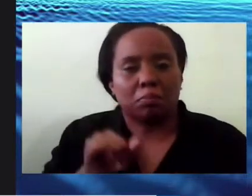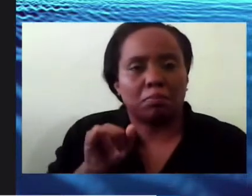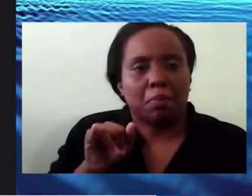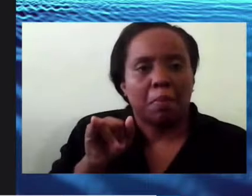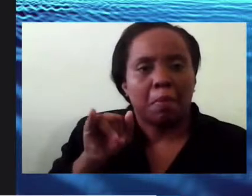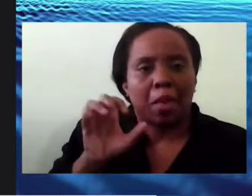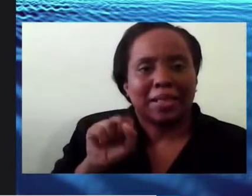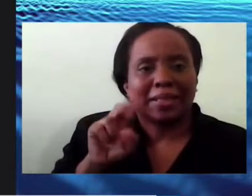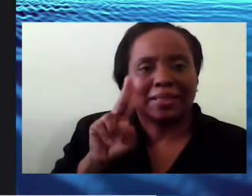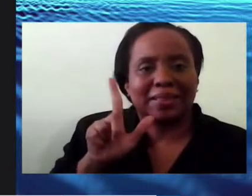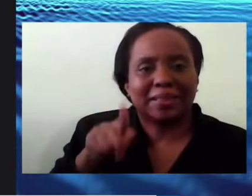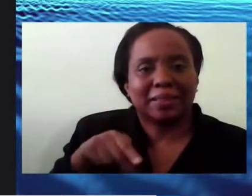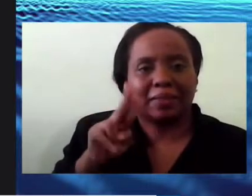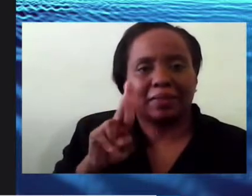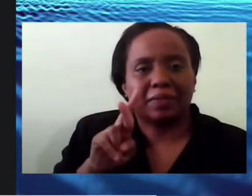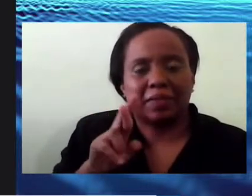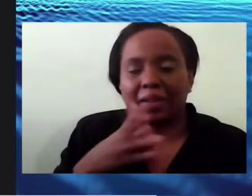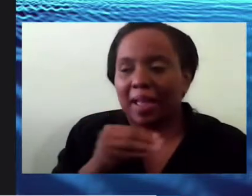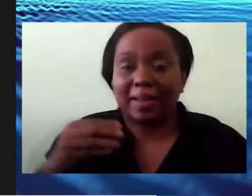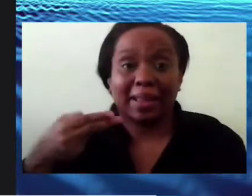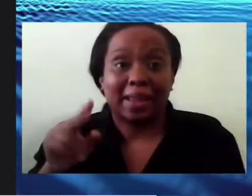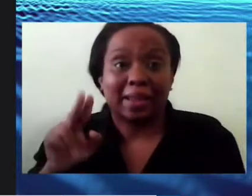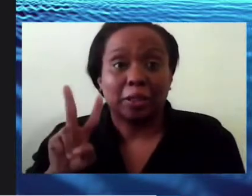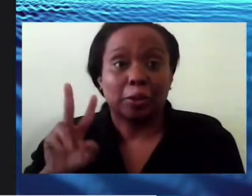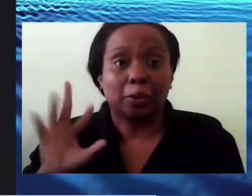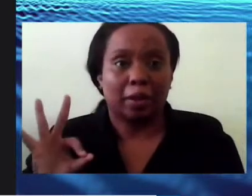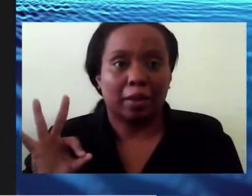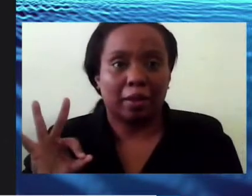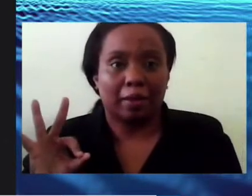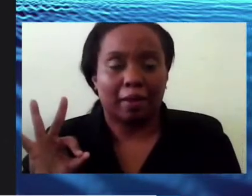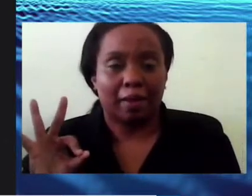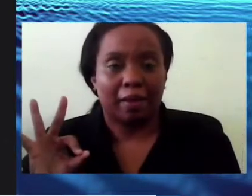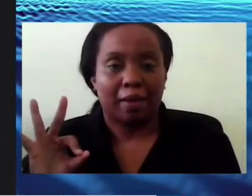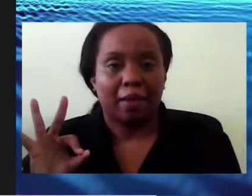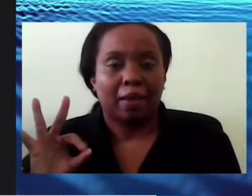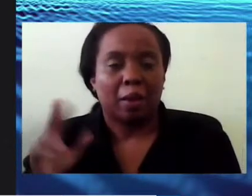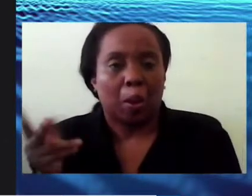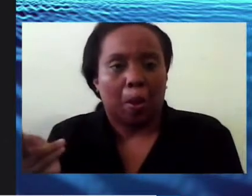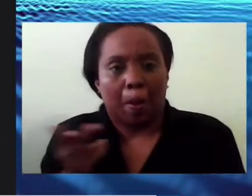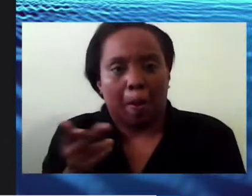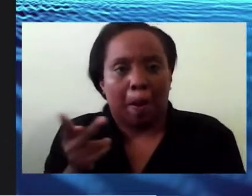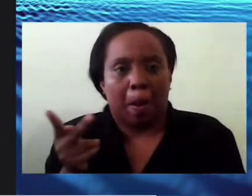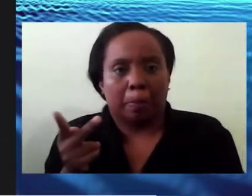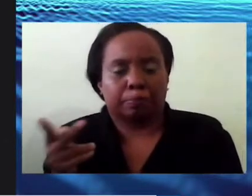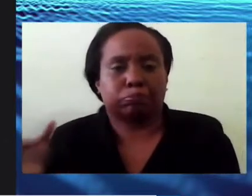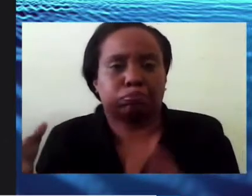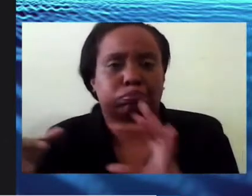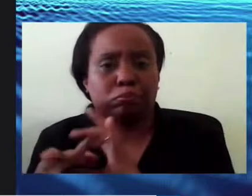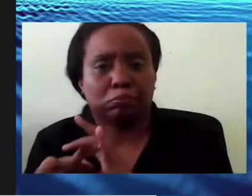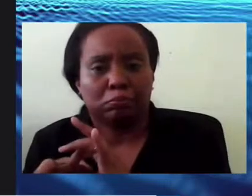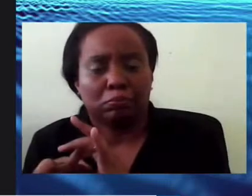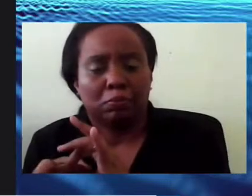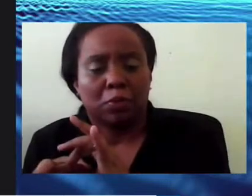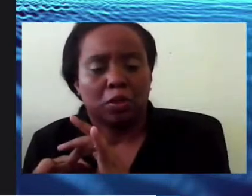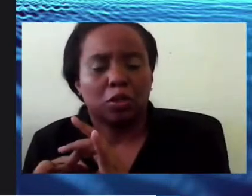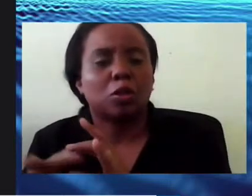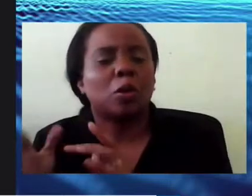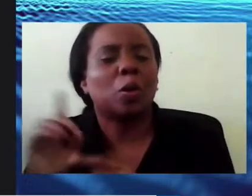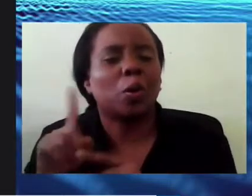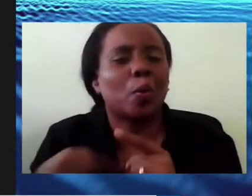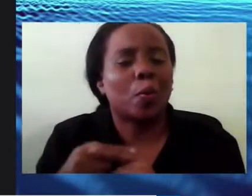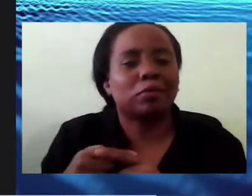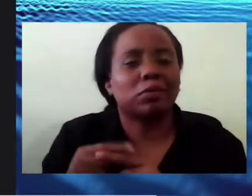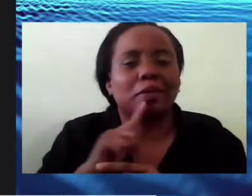hydrogen sulfide, that's the H2S, that's usually associated with hydrothermal systems. So hot springs and fumaroles that you normally see, such